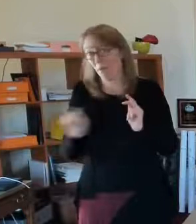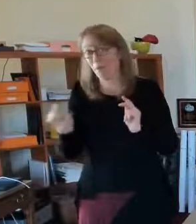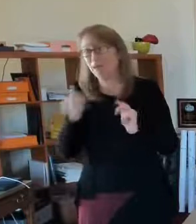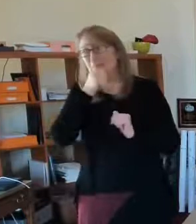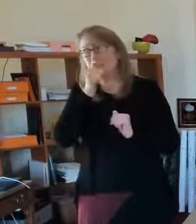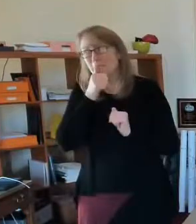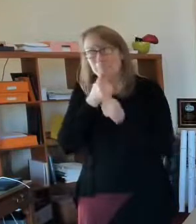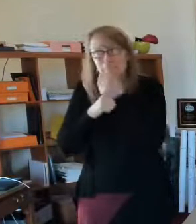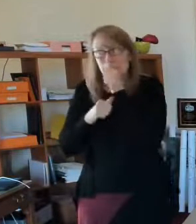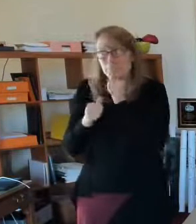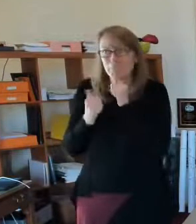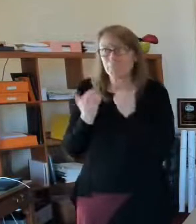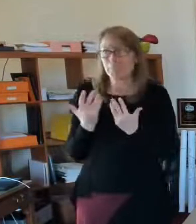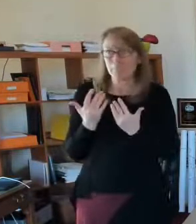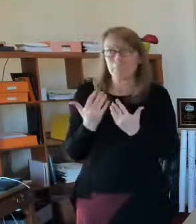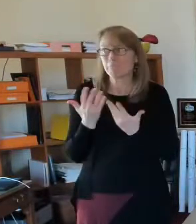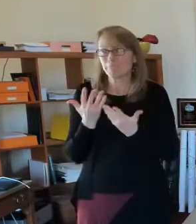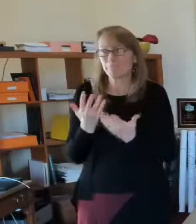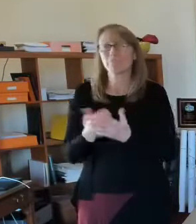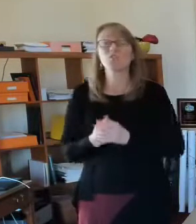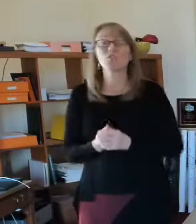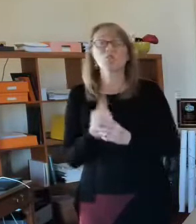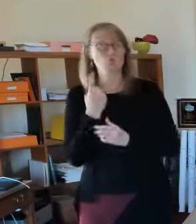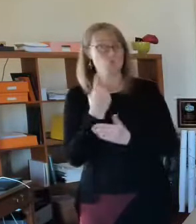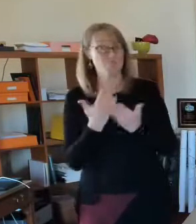weights on me is to say that